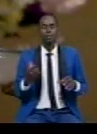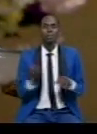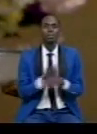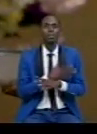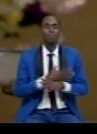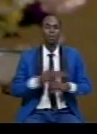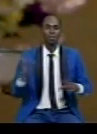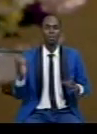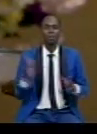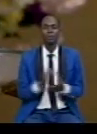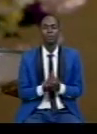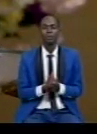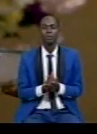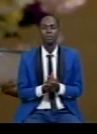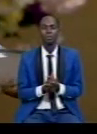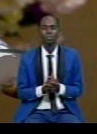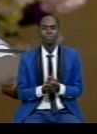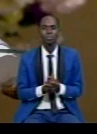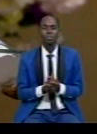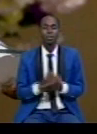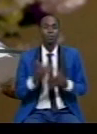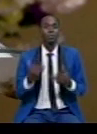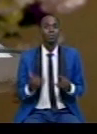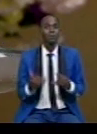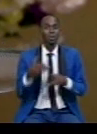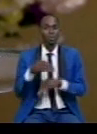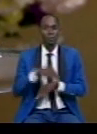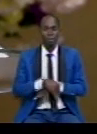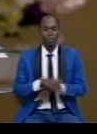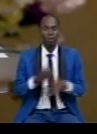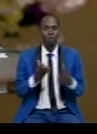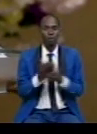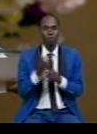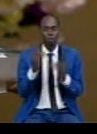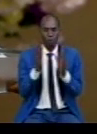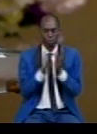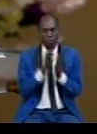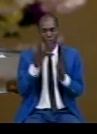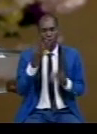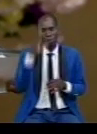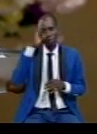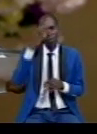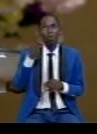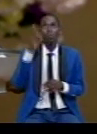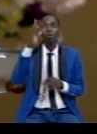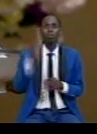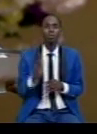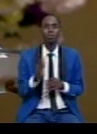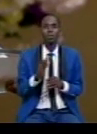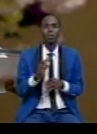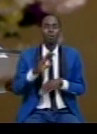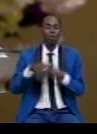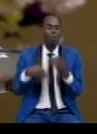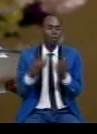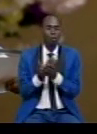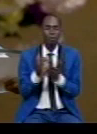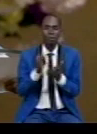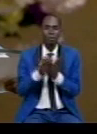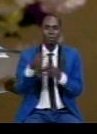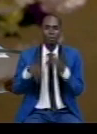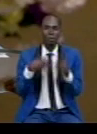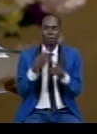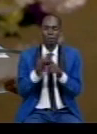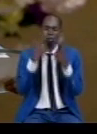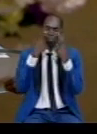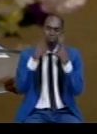all concerning your life? Tonight, through the prayer of the man of God, such tears are dried up and